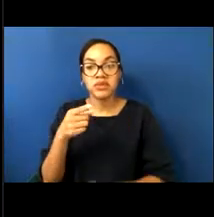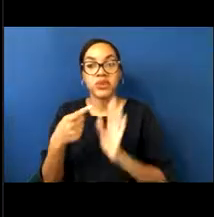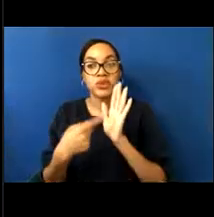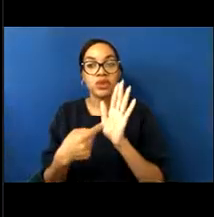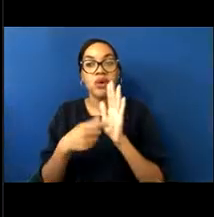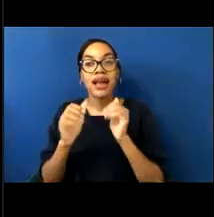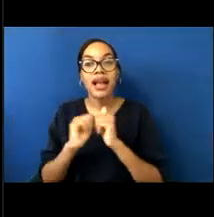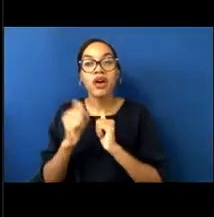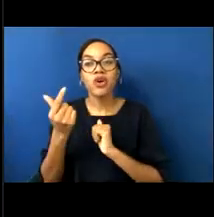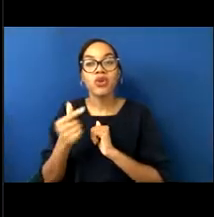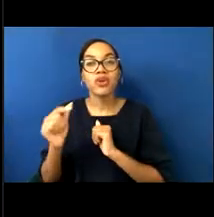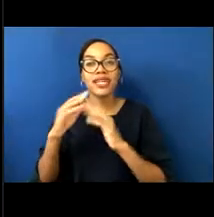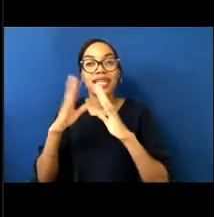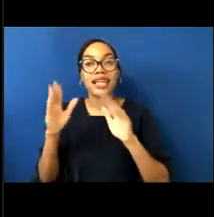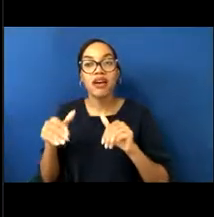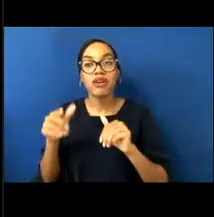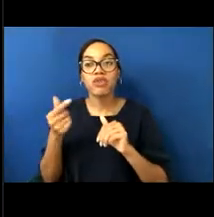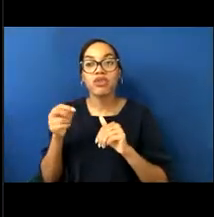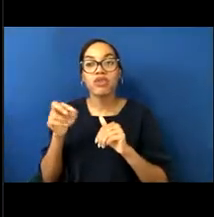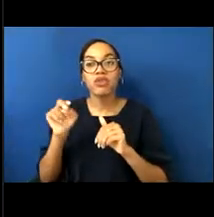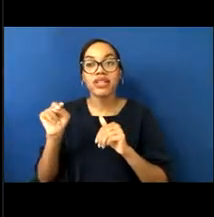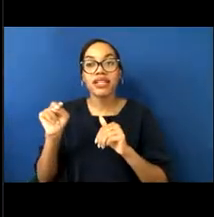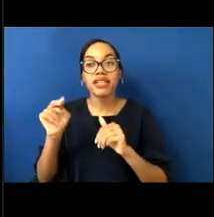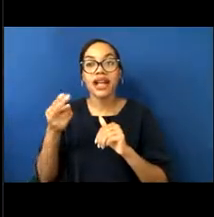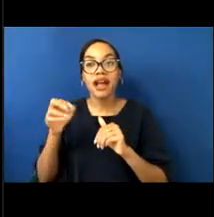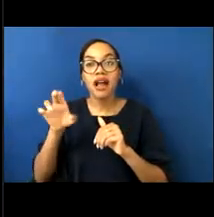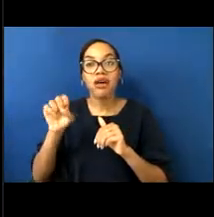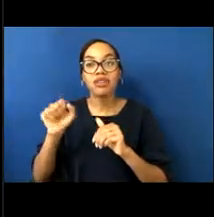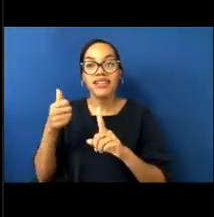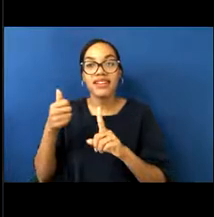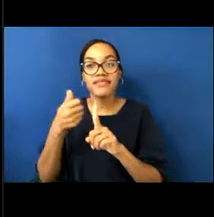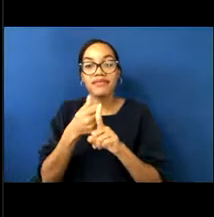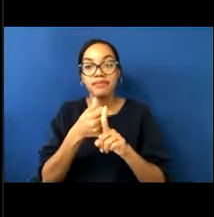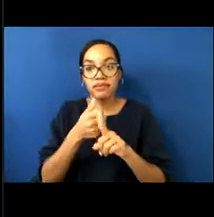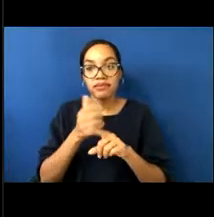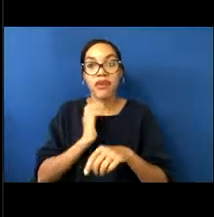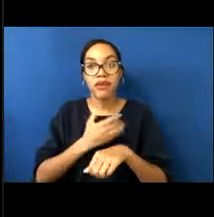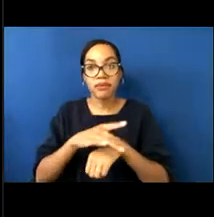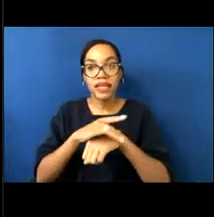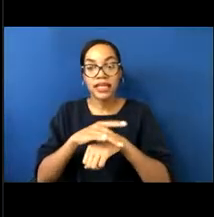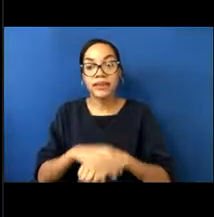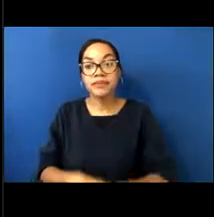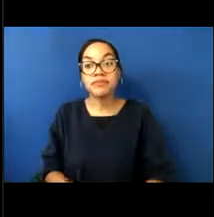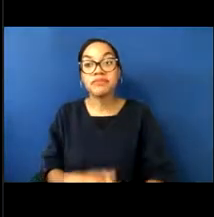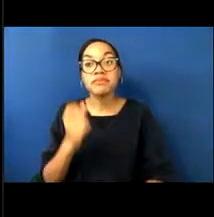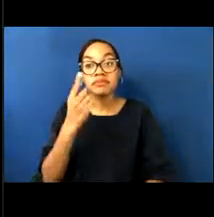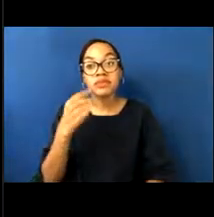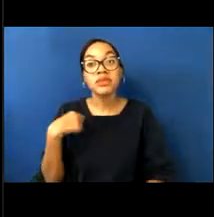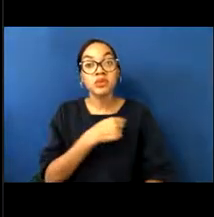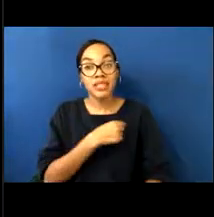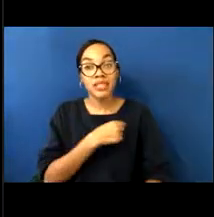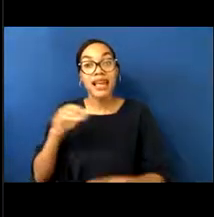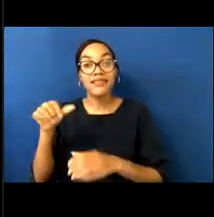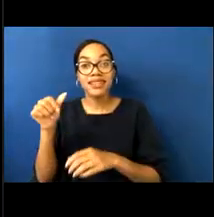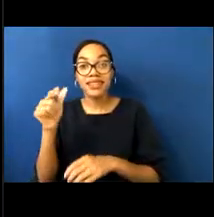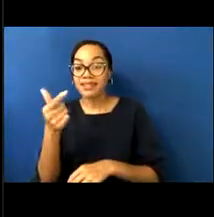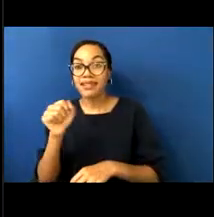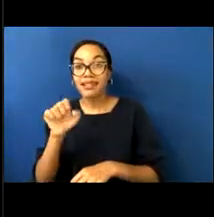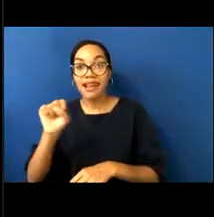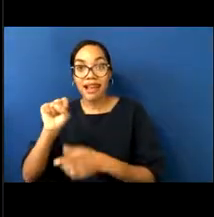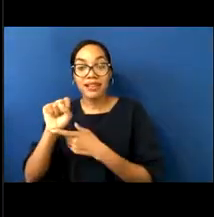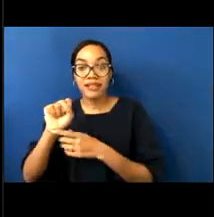effect works on our planet. So there are these long-lived greenhouse gases that make up part of our atmosphere. So without our